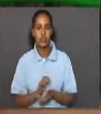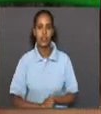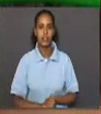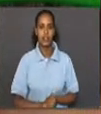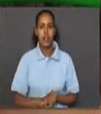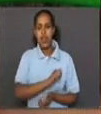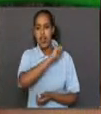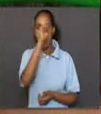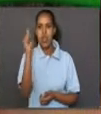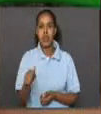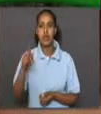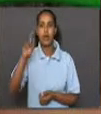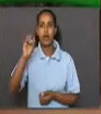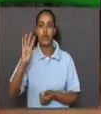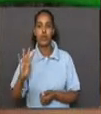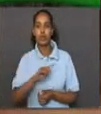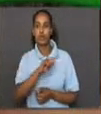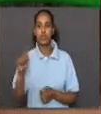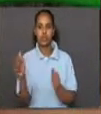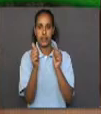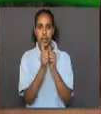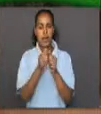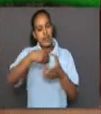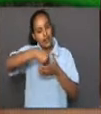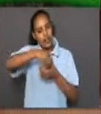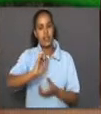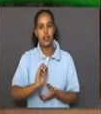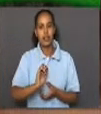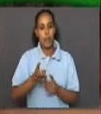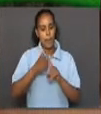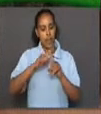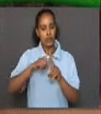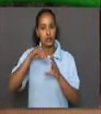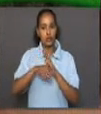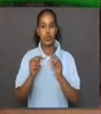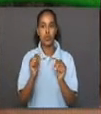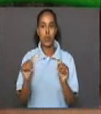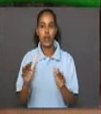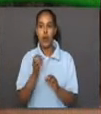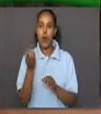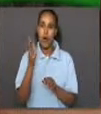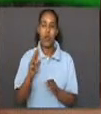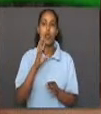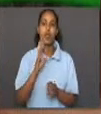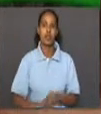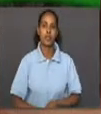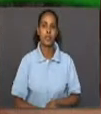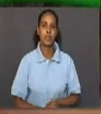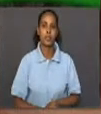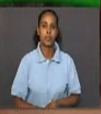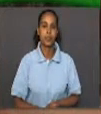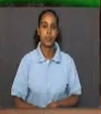decomposition, any phosphate within them is released back into the soil or water.